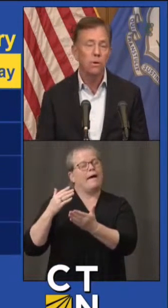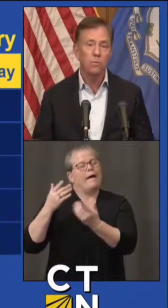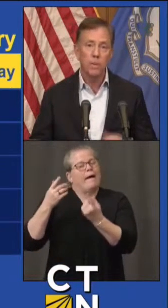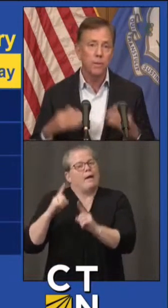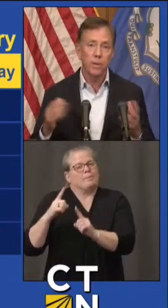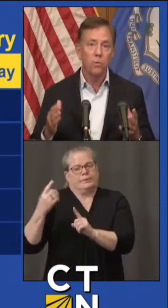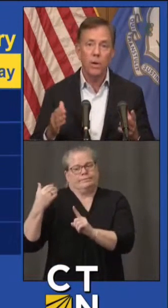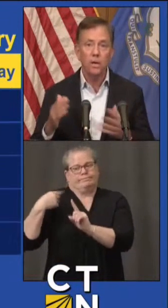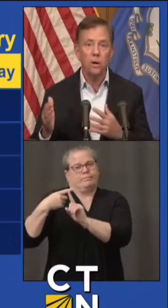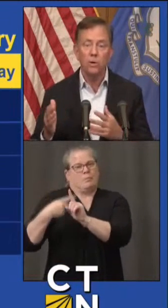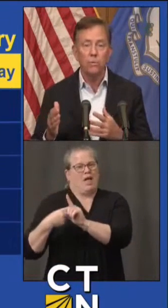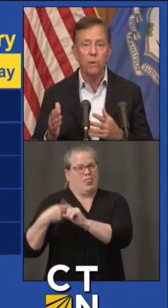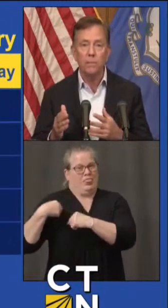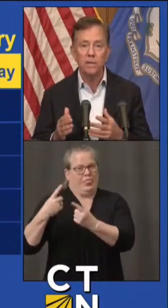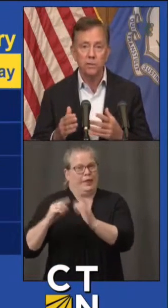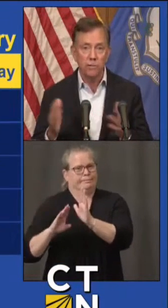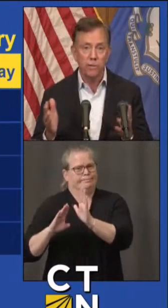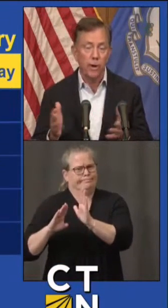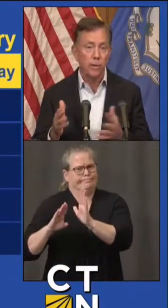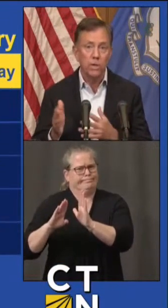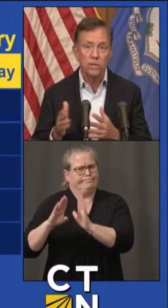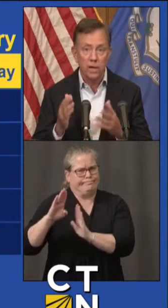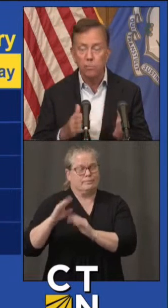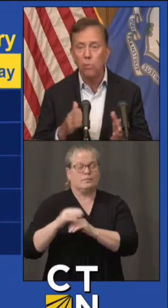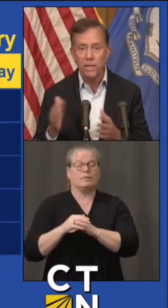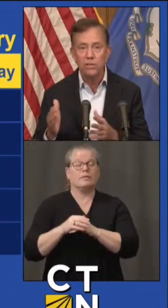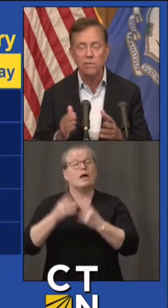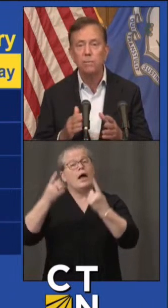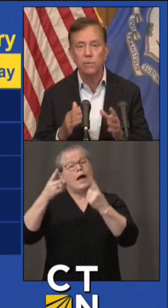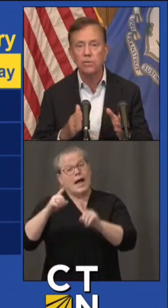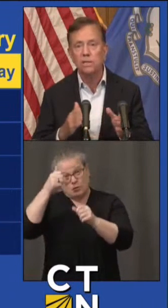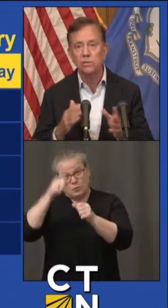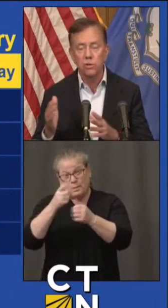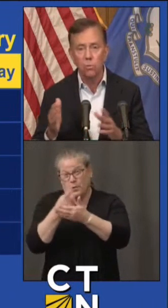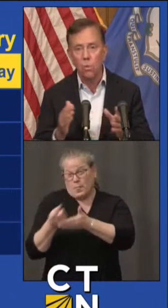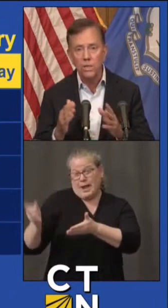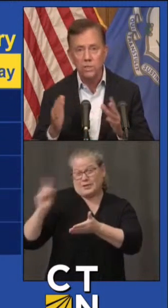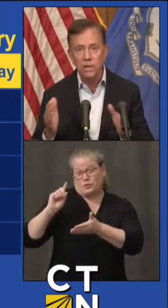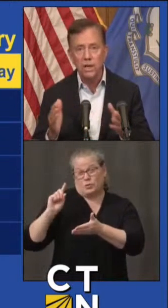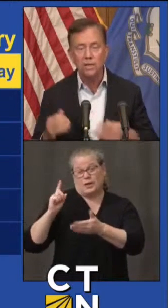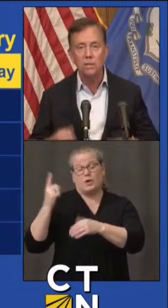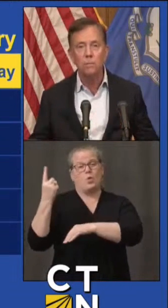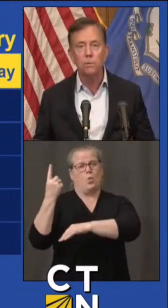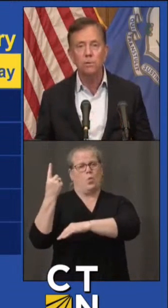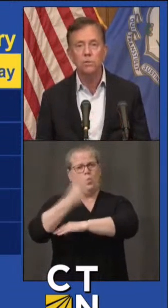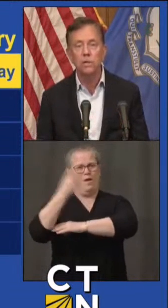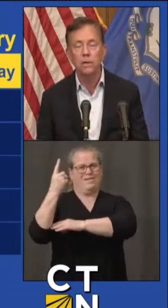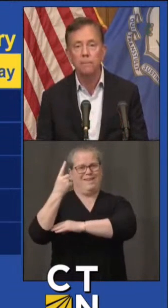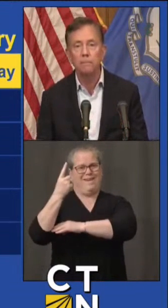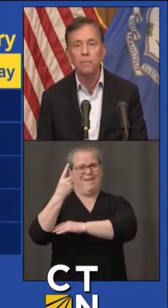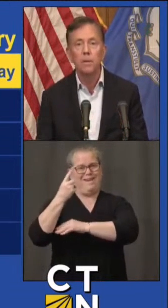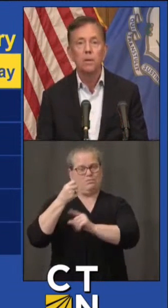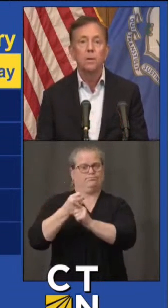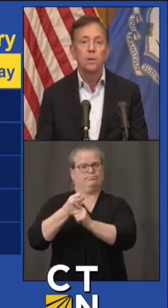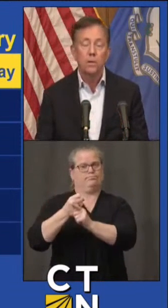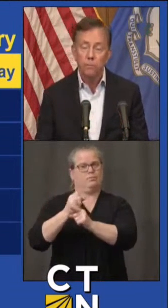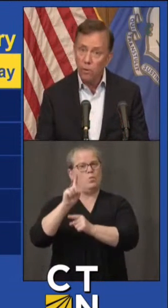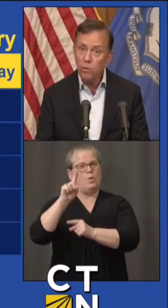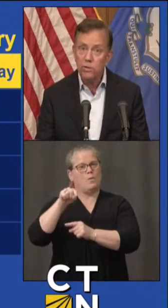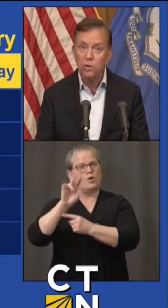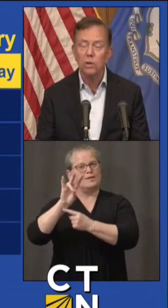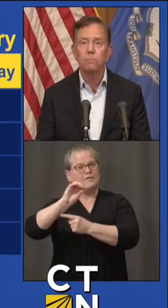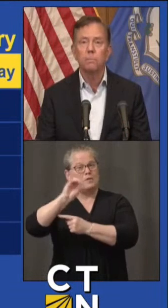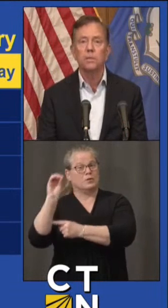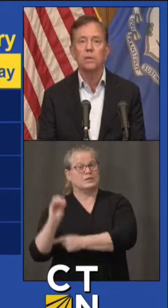worth remembering that a week ago we had a positivity rate one day of 0.7%. So one-day numbers you